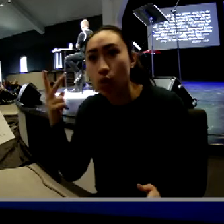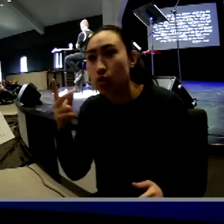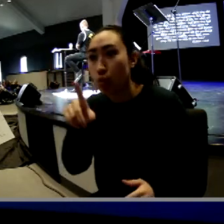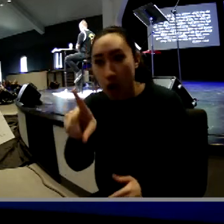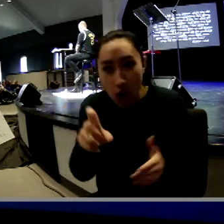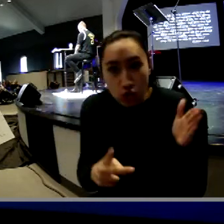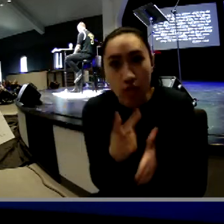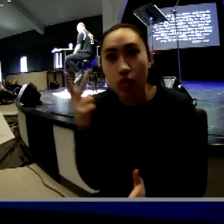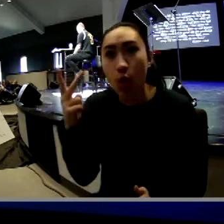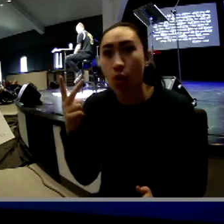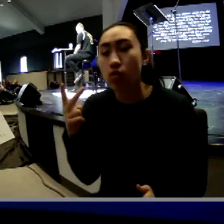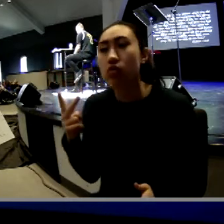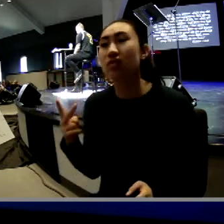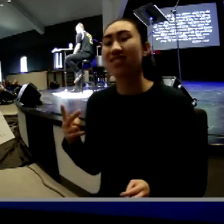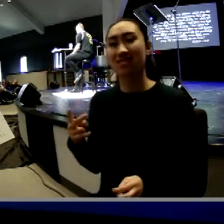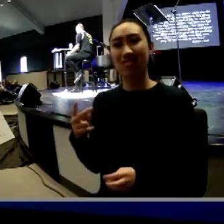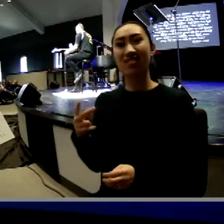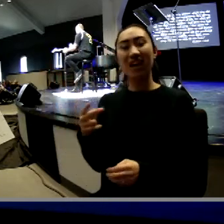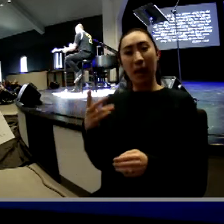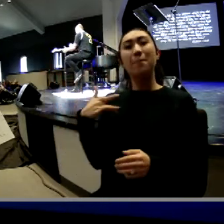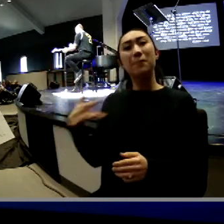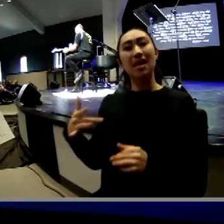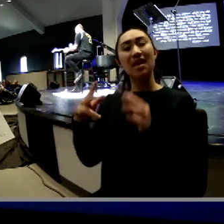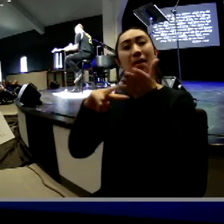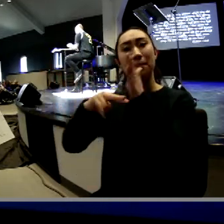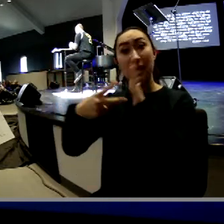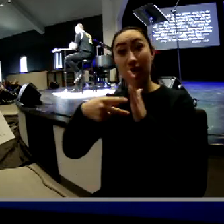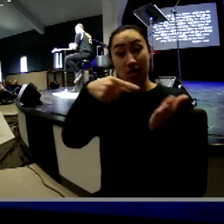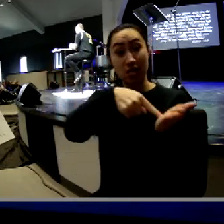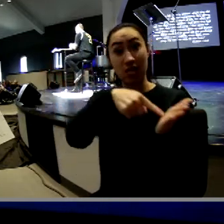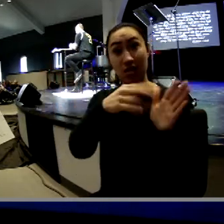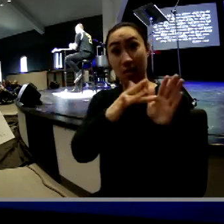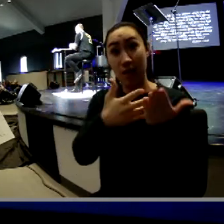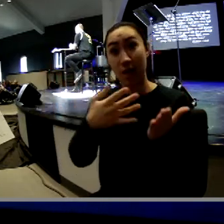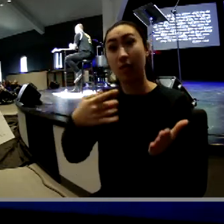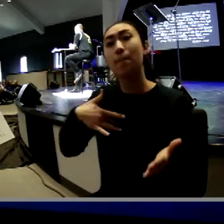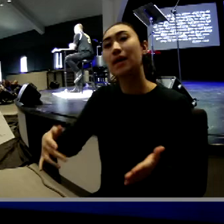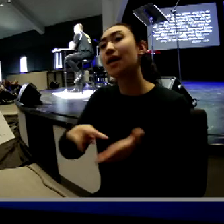with 100-fold, he's going to do it again. And then I just want to